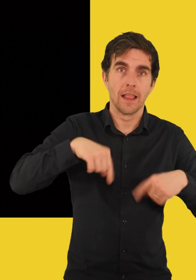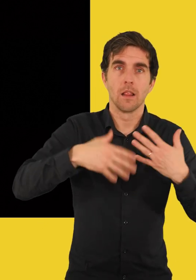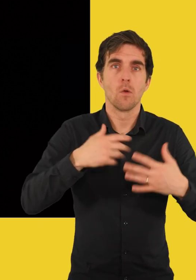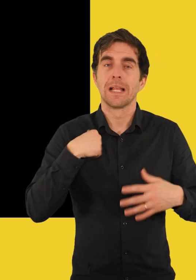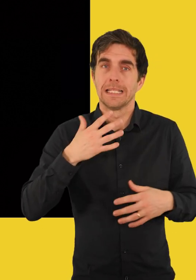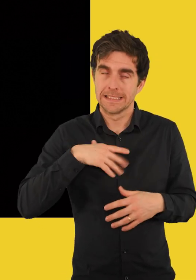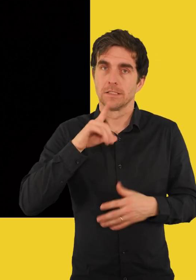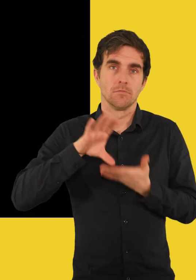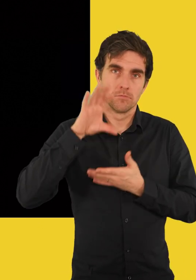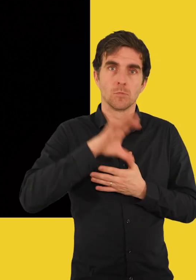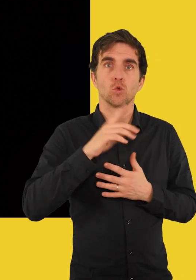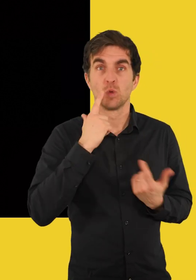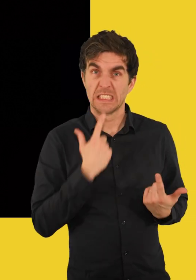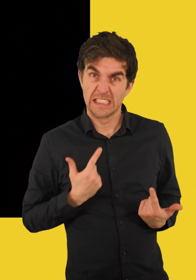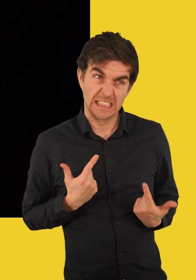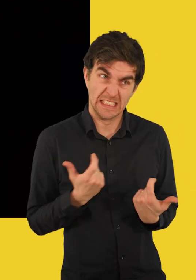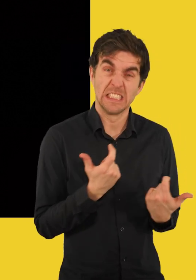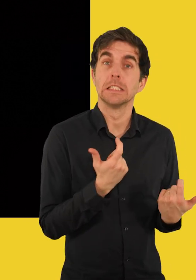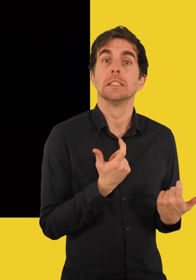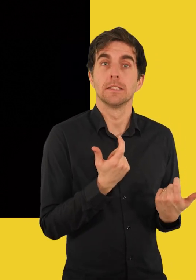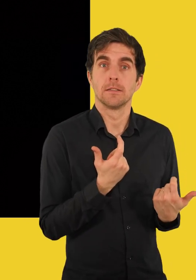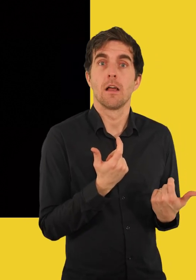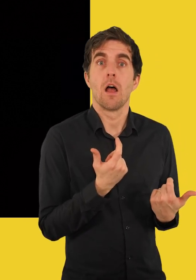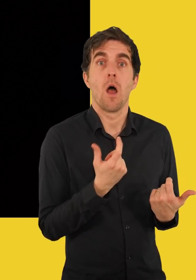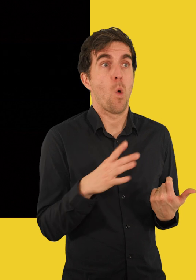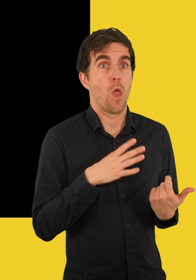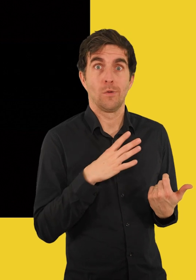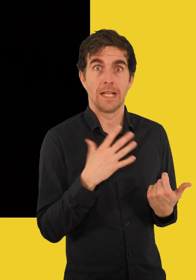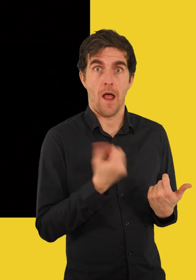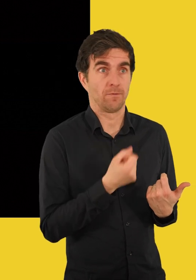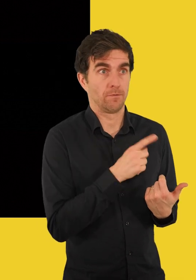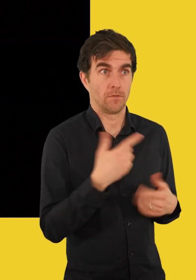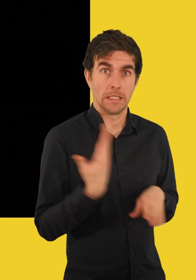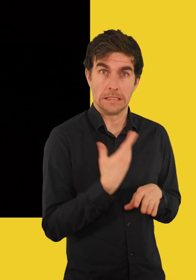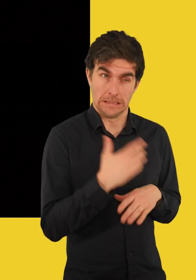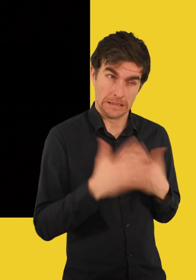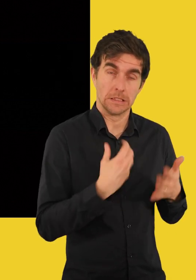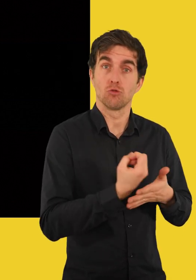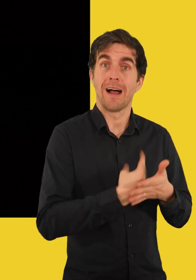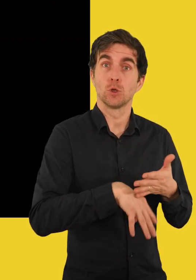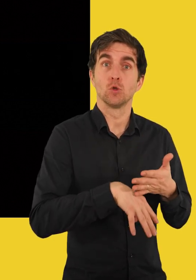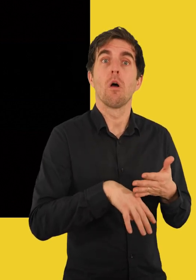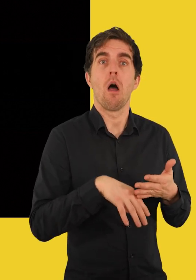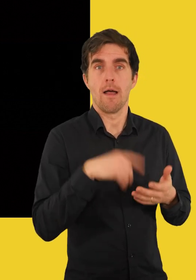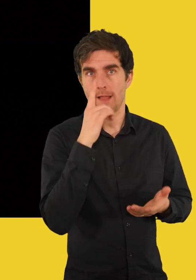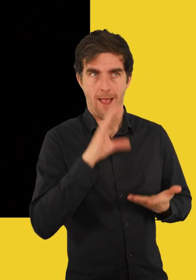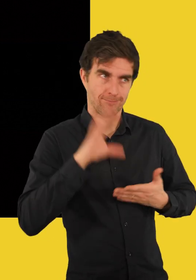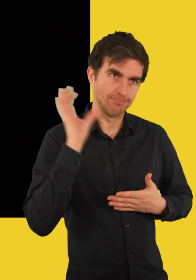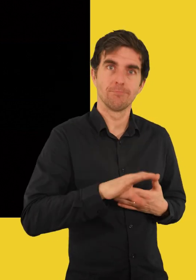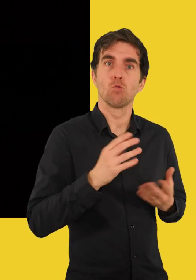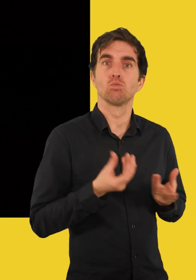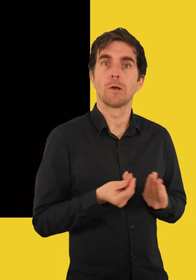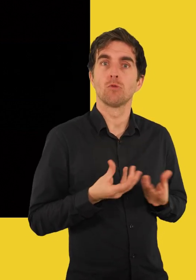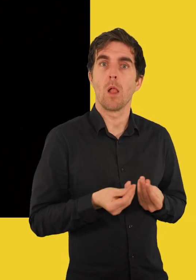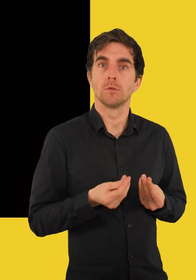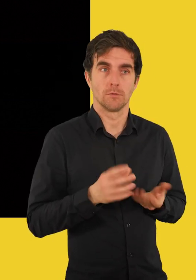room. We need philanthropy that seeks folks out where they are already doing the grassroots work. We need philanthropy that invests and